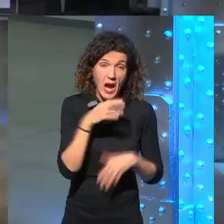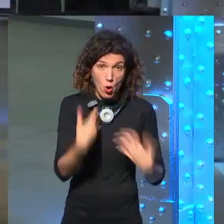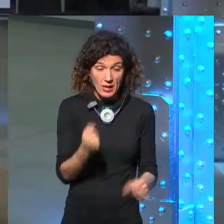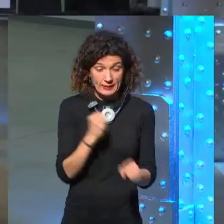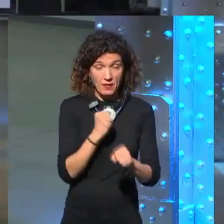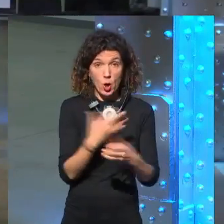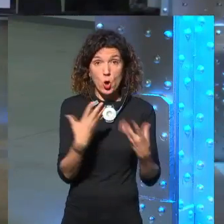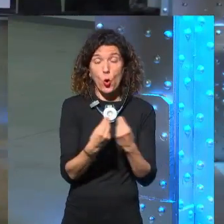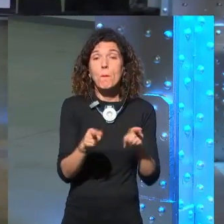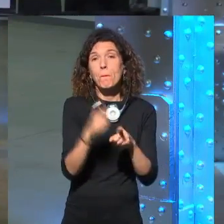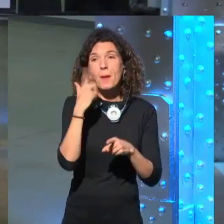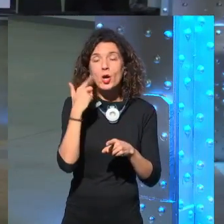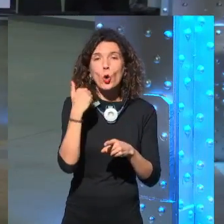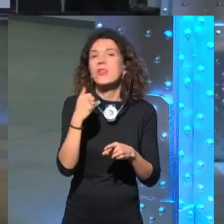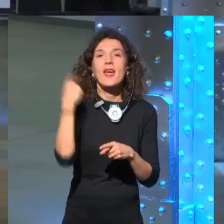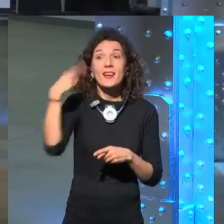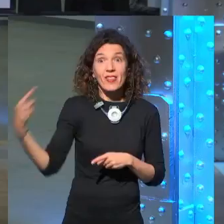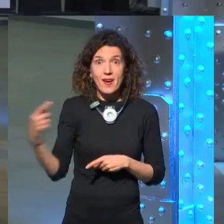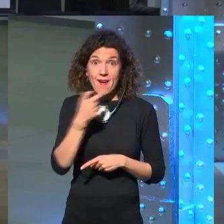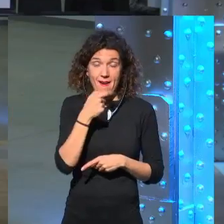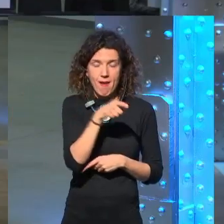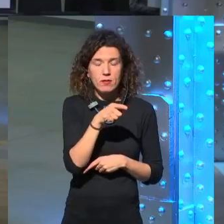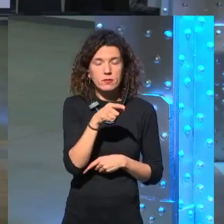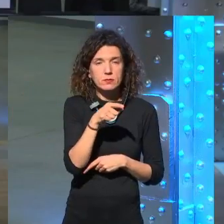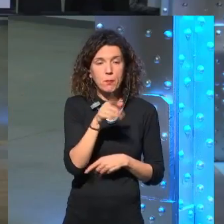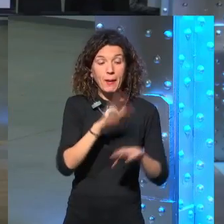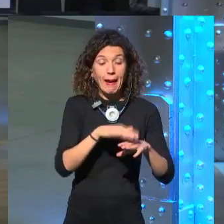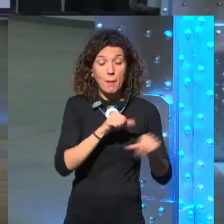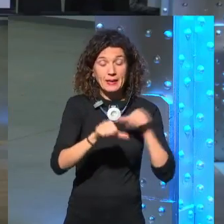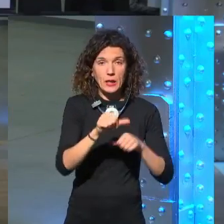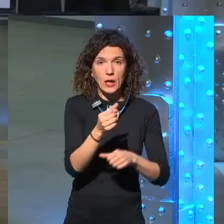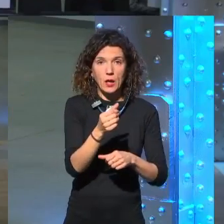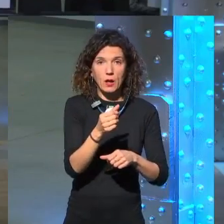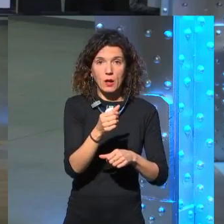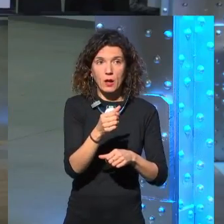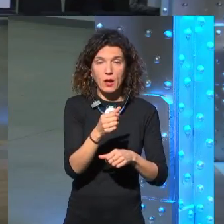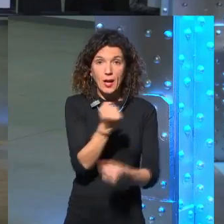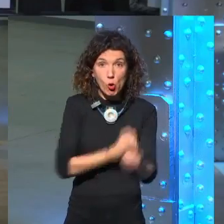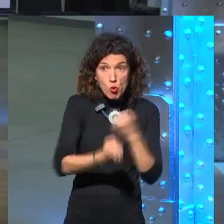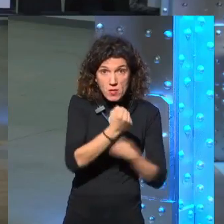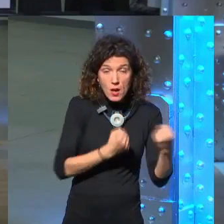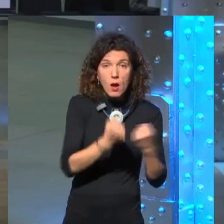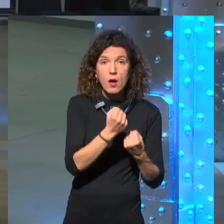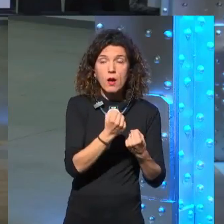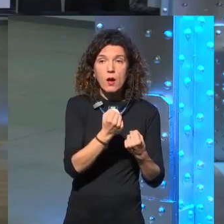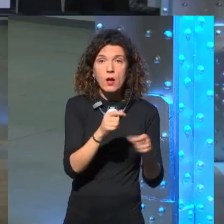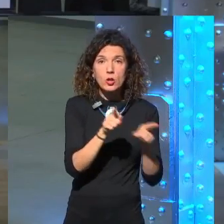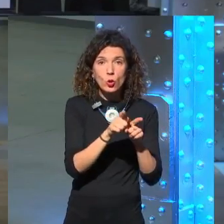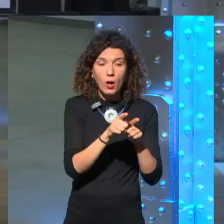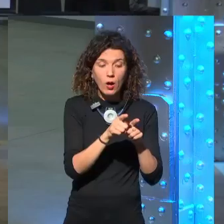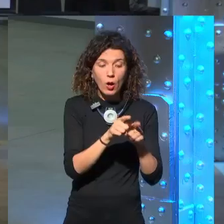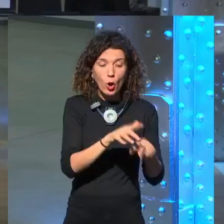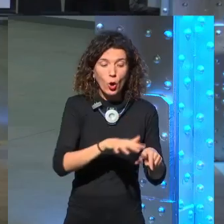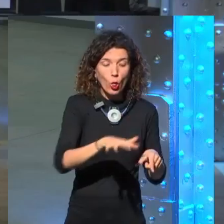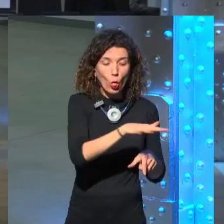of England, trying to understand whether the economy was also in a chaotic region when we hit the